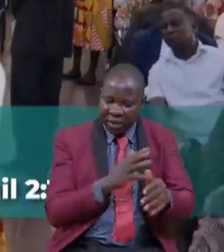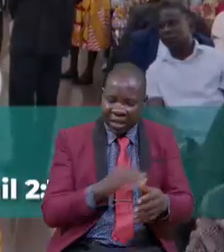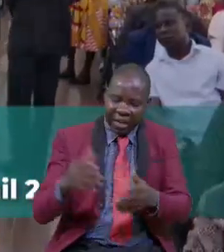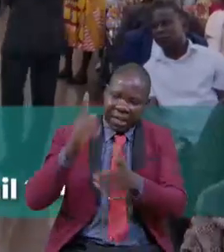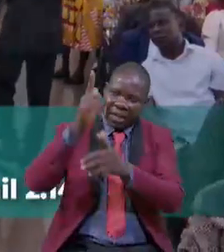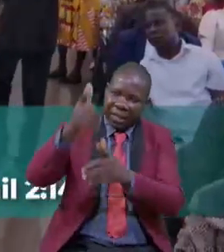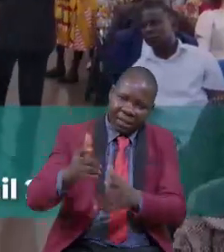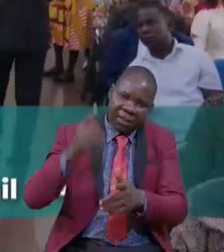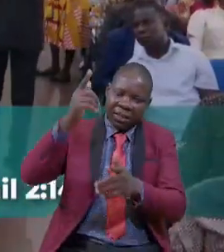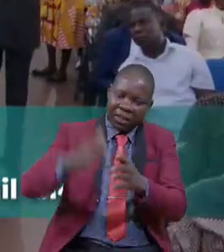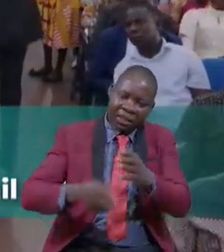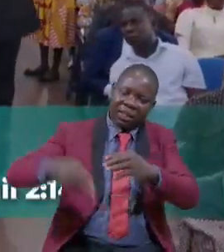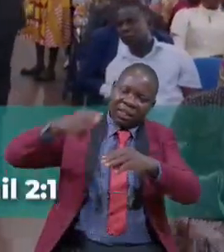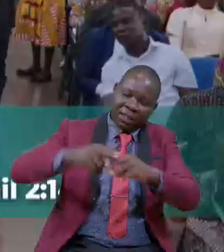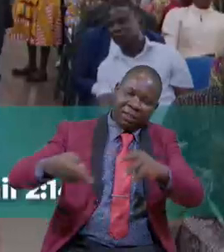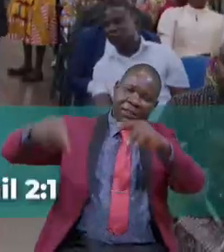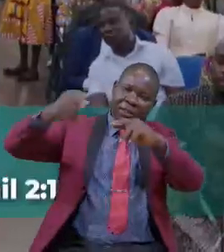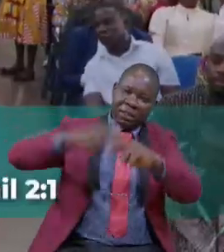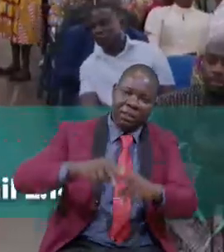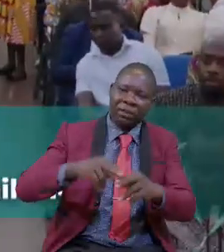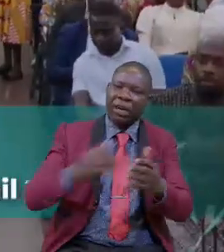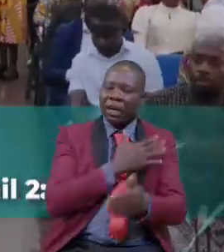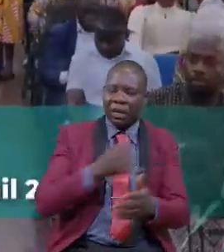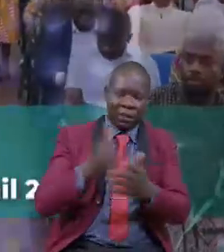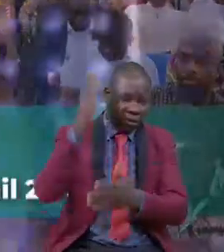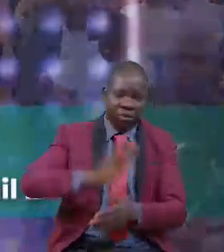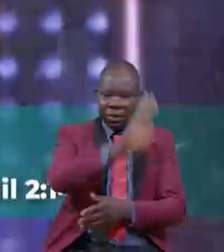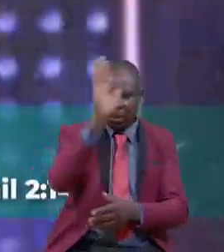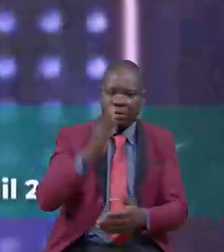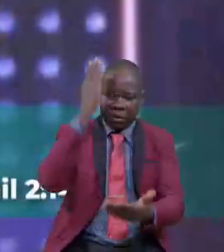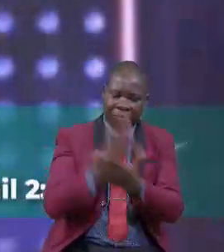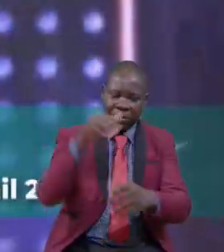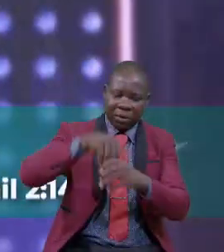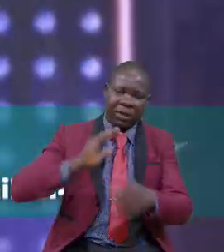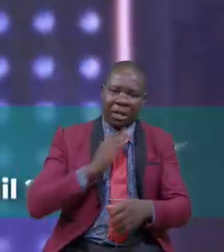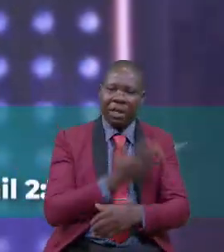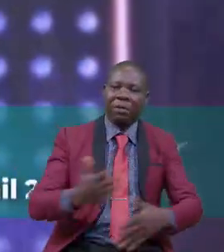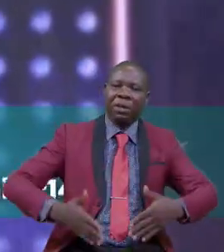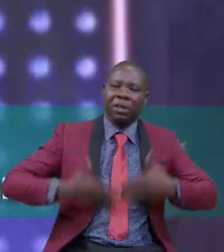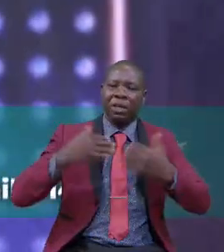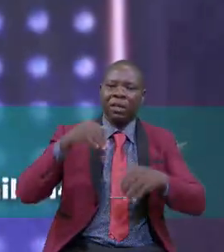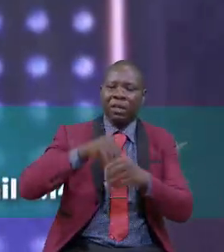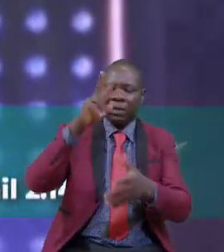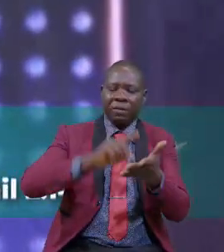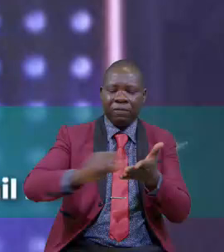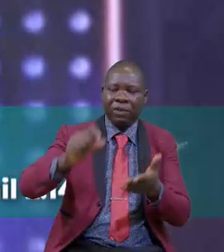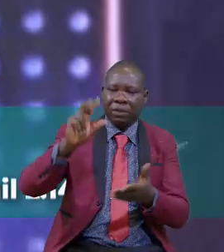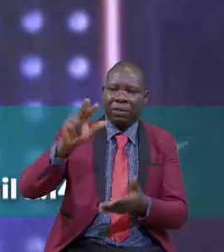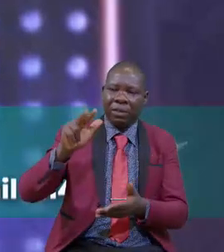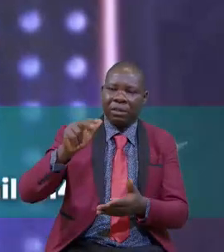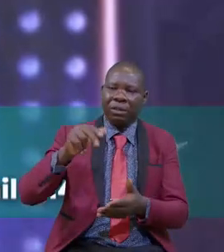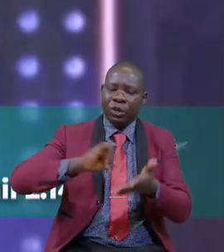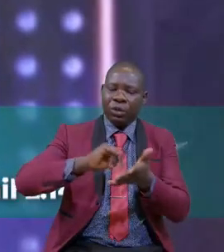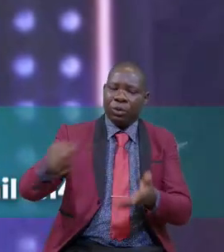Yeah. He tells us in verse 13, he said, those who are born, which were born,